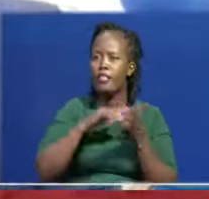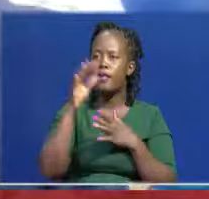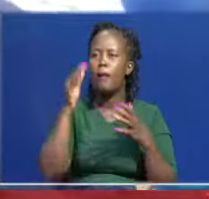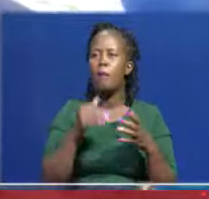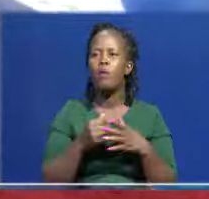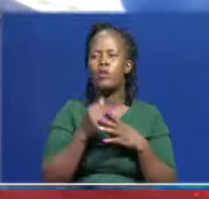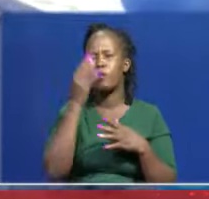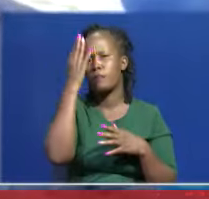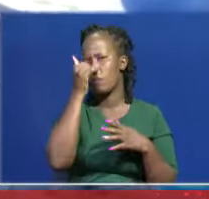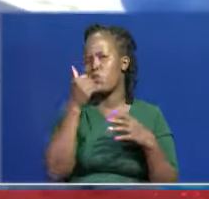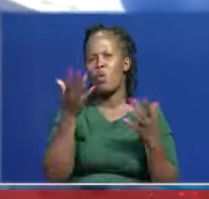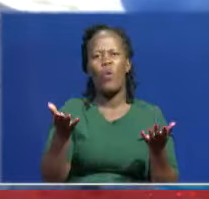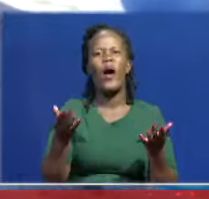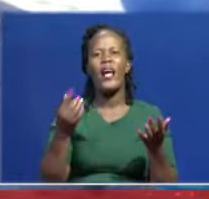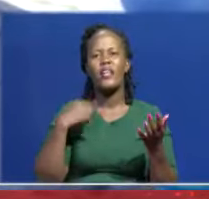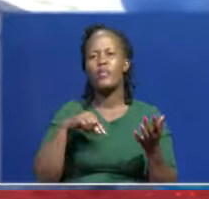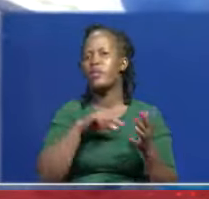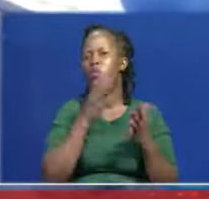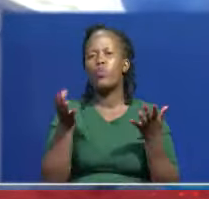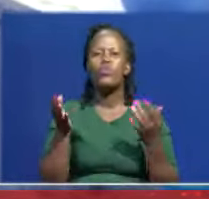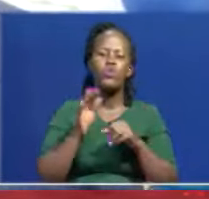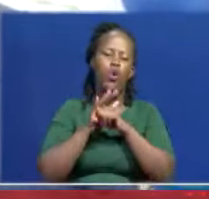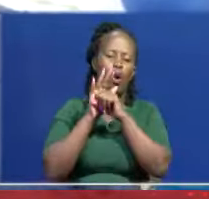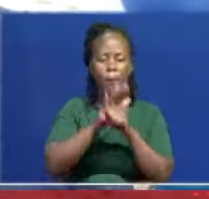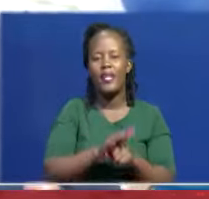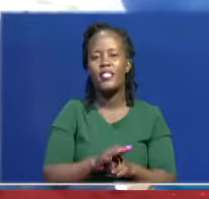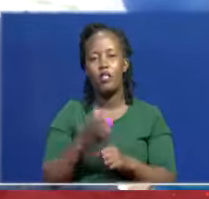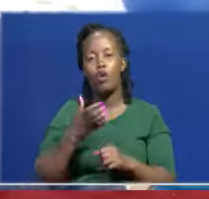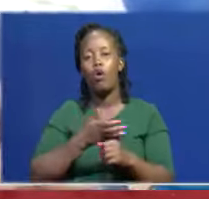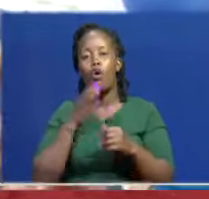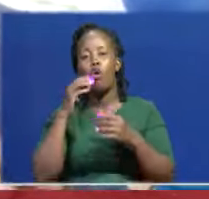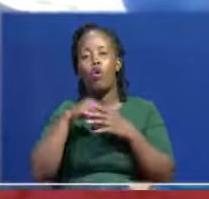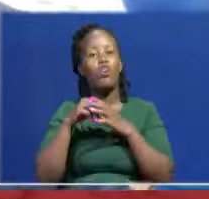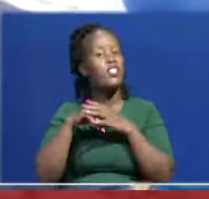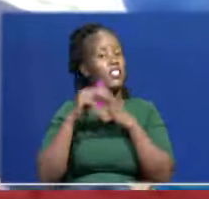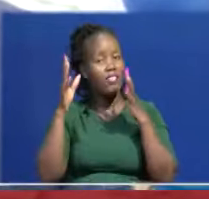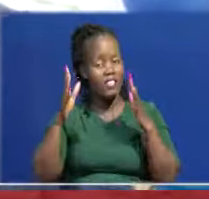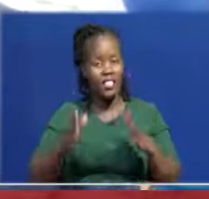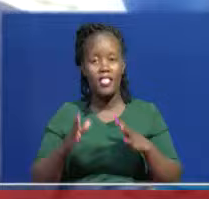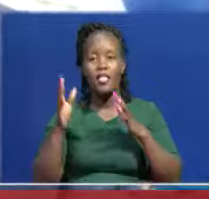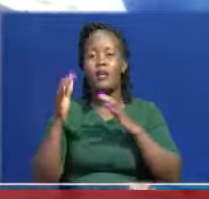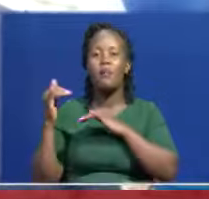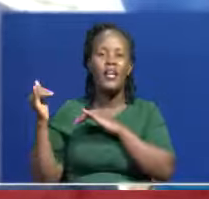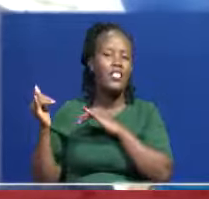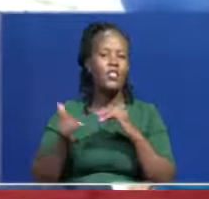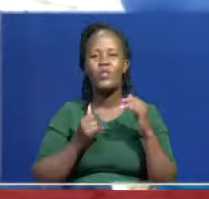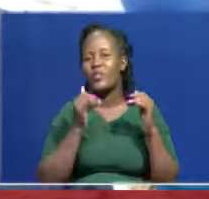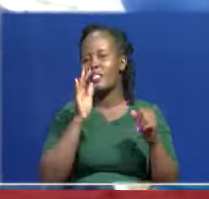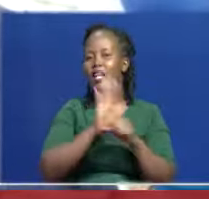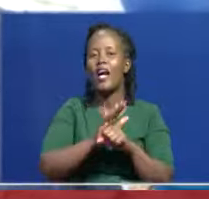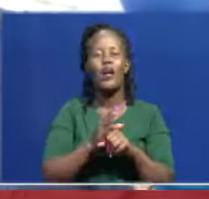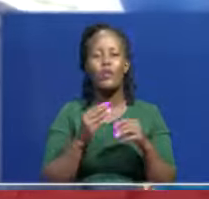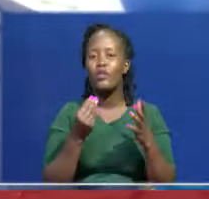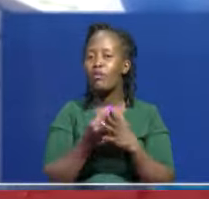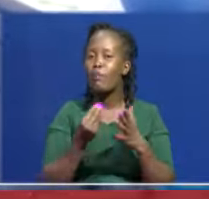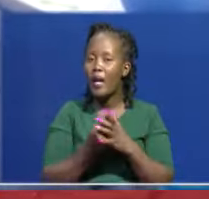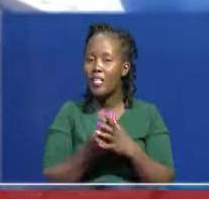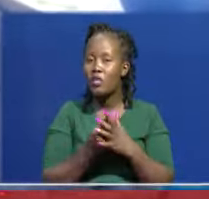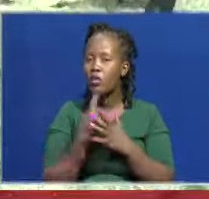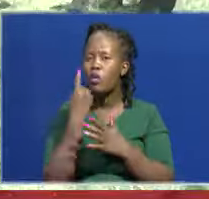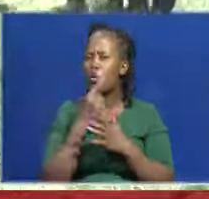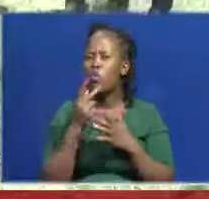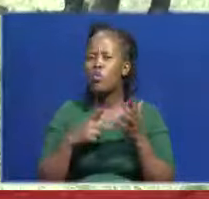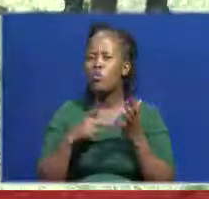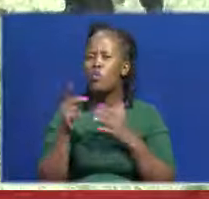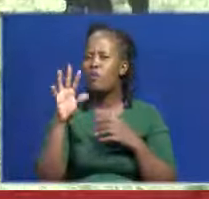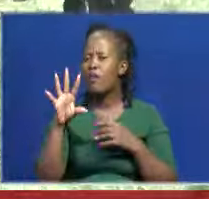be punitive to our own investors by introducing hefty amounts? Who will afford 500 million to